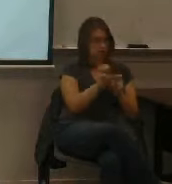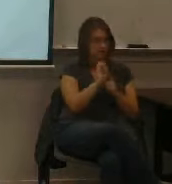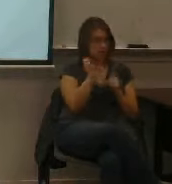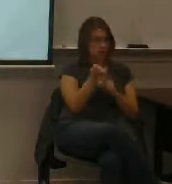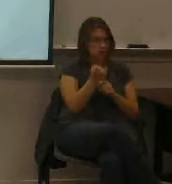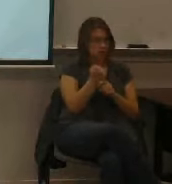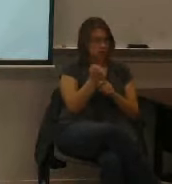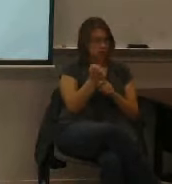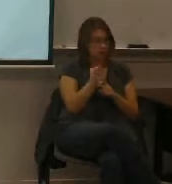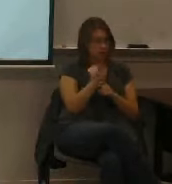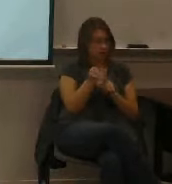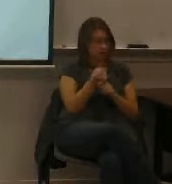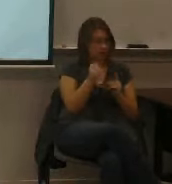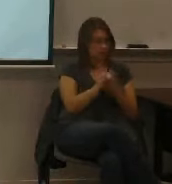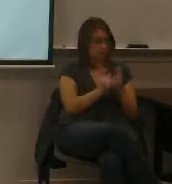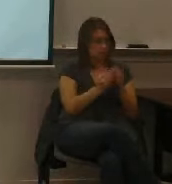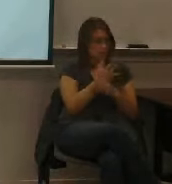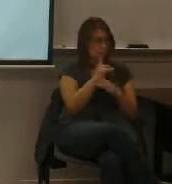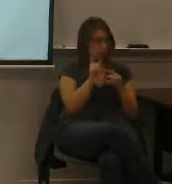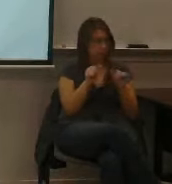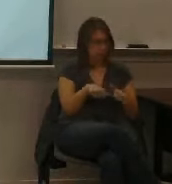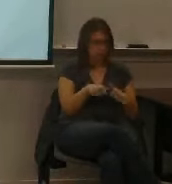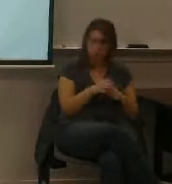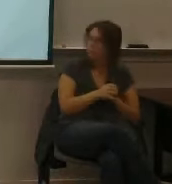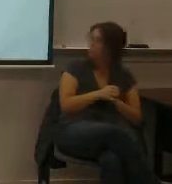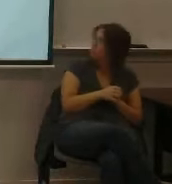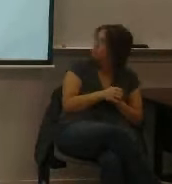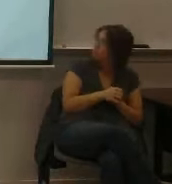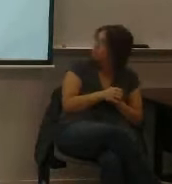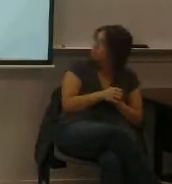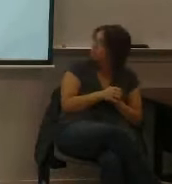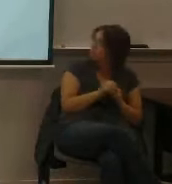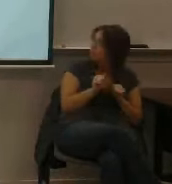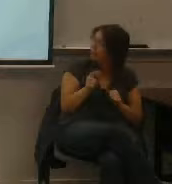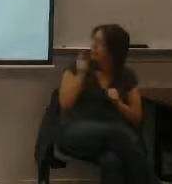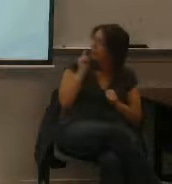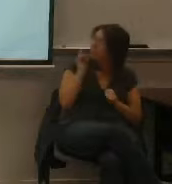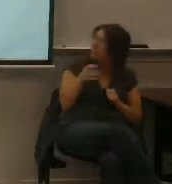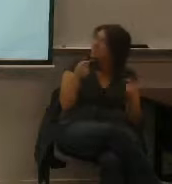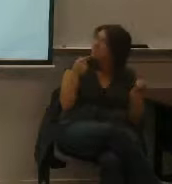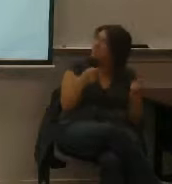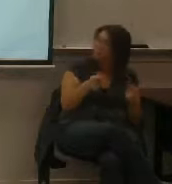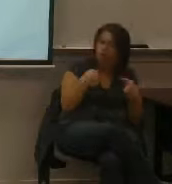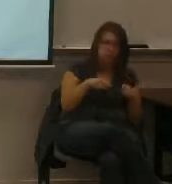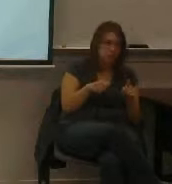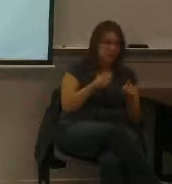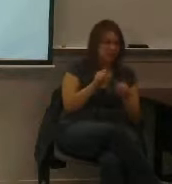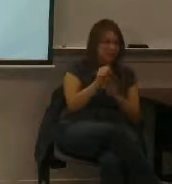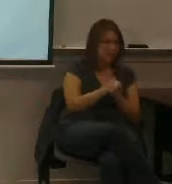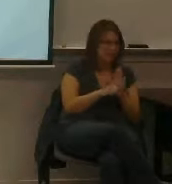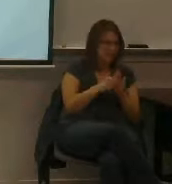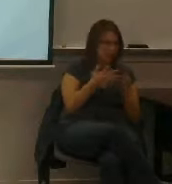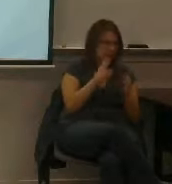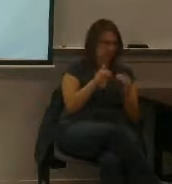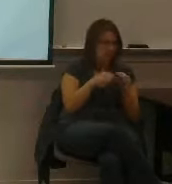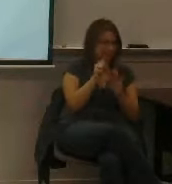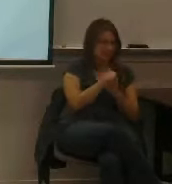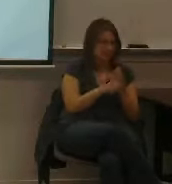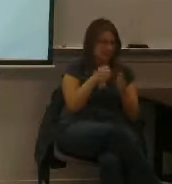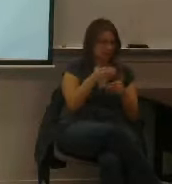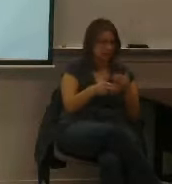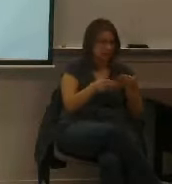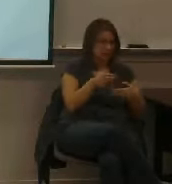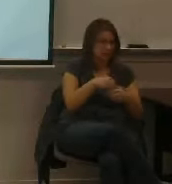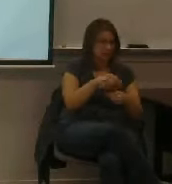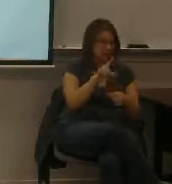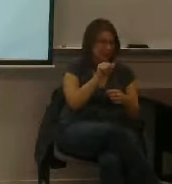environmental conditions under which growth is possible. And so you can think of this happening over a season. We already talked about seasonal succession in lakes, right,